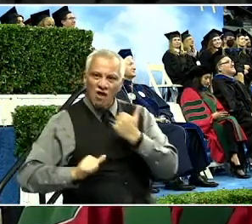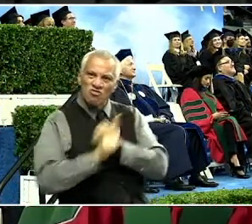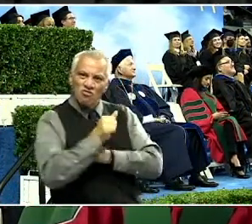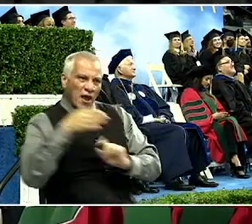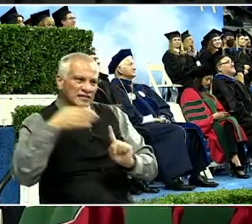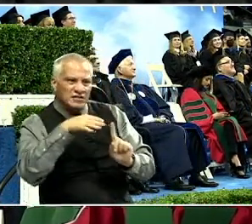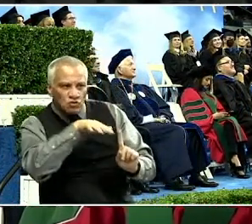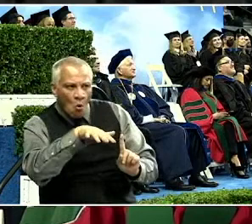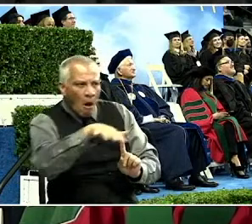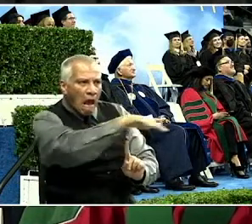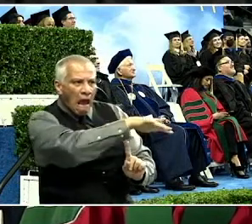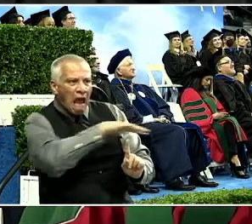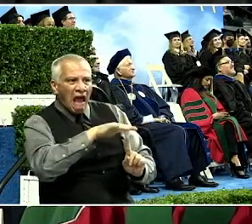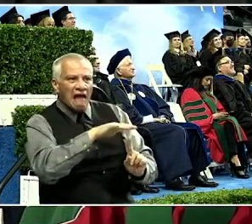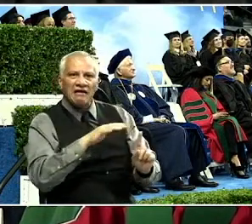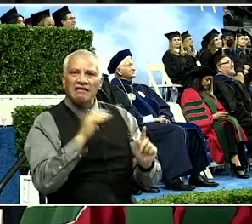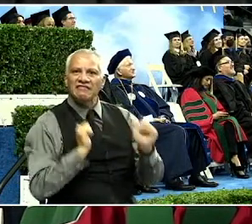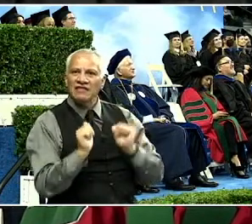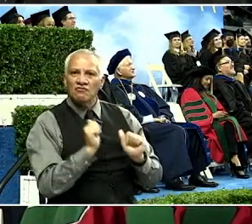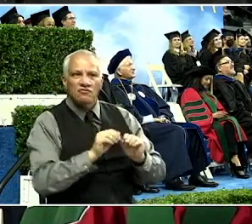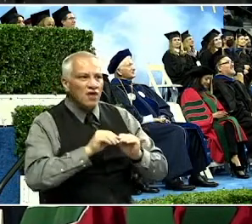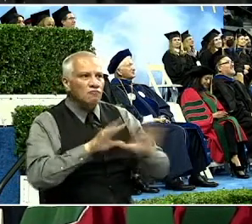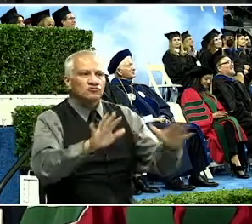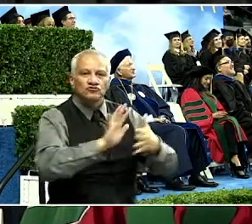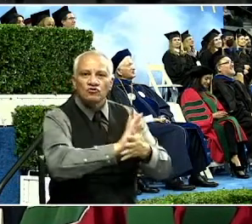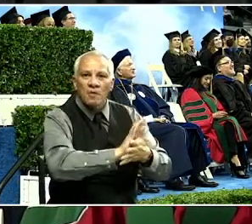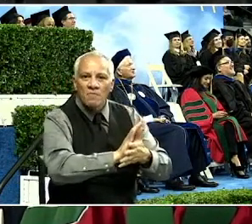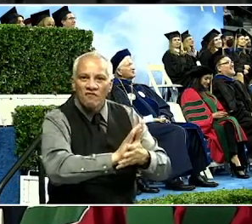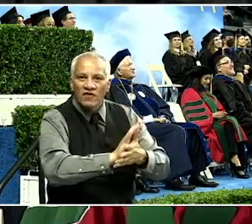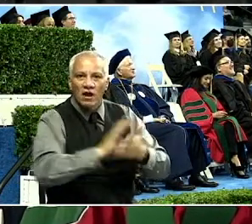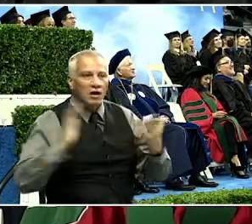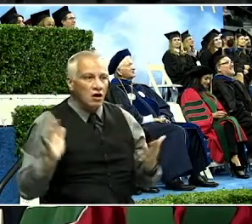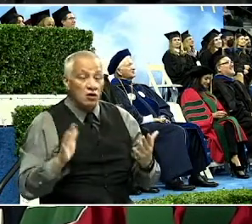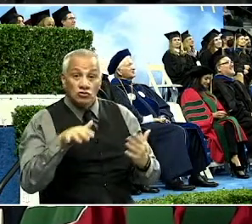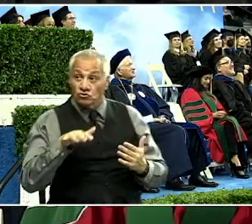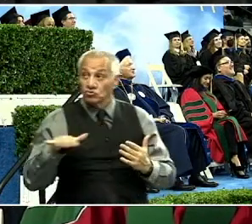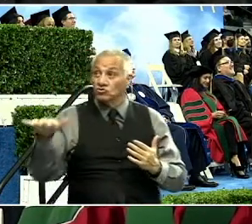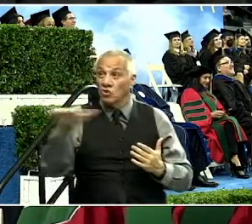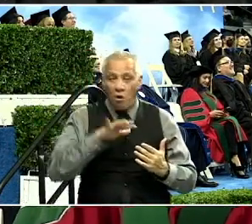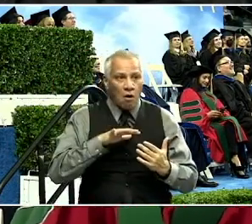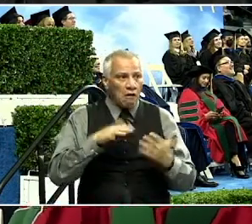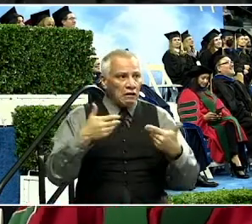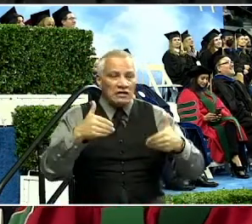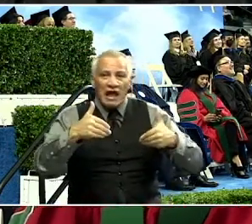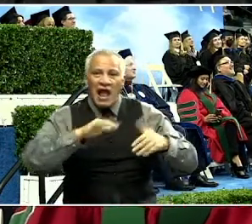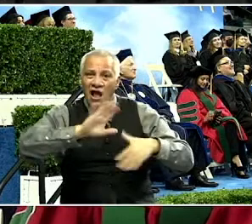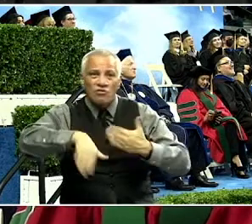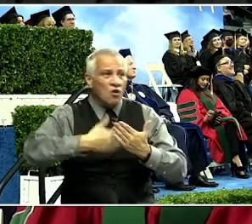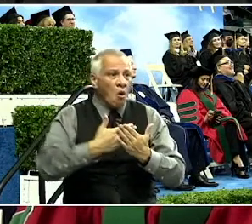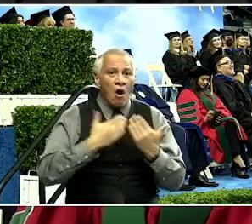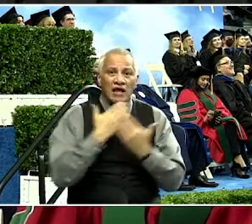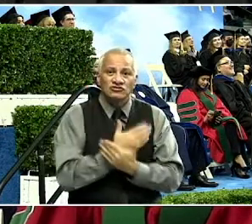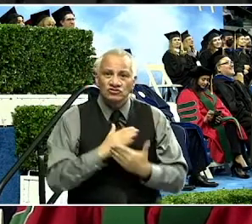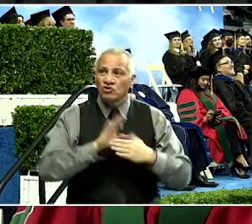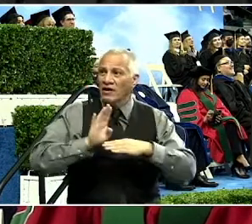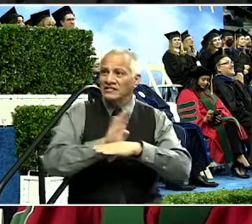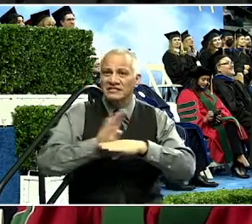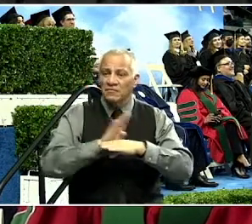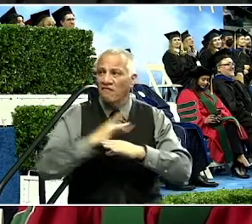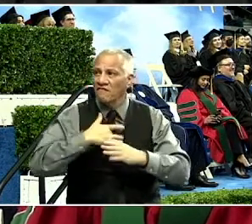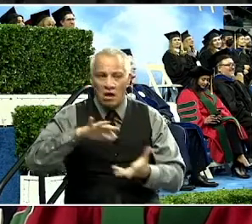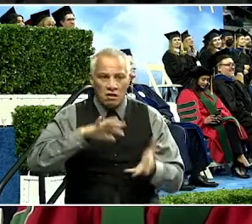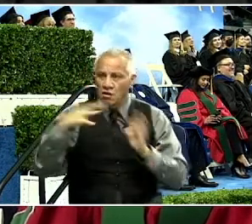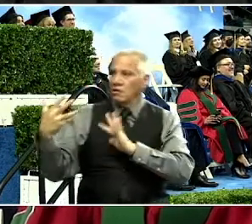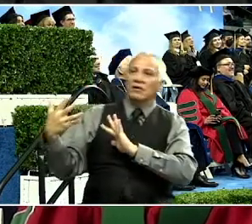theater that would premiere The Interview. Sony Studios' internal infrastructure got hacked, and the entire entertainment industry was rocked to its